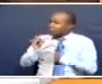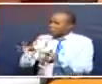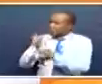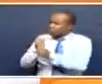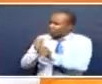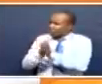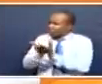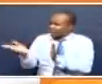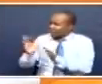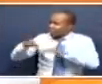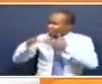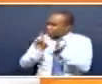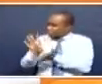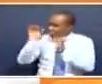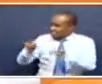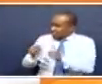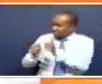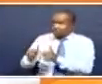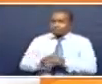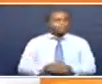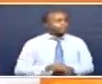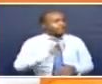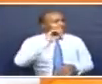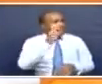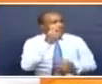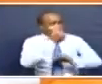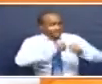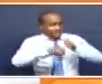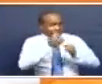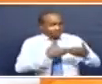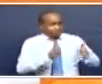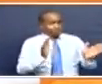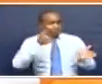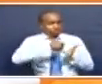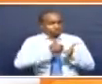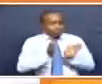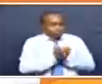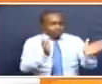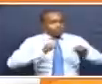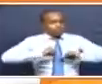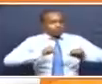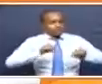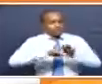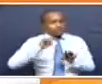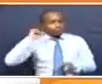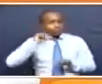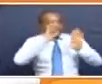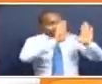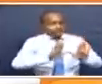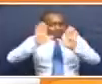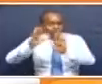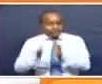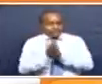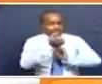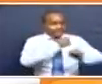seconding? Yeah, we said, first of all, the active and open involvement of public officers in political campaigns and activities is